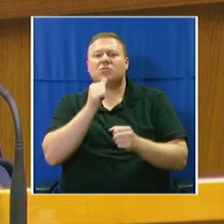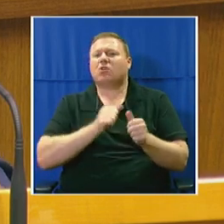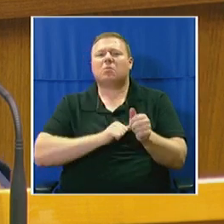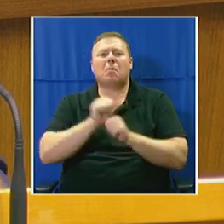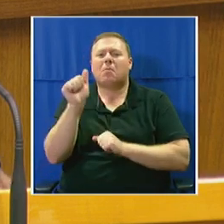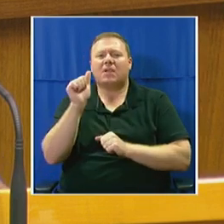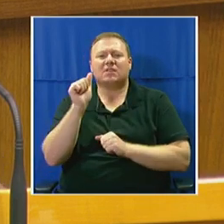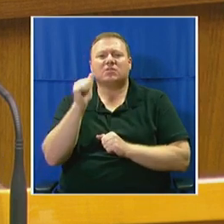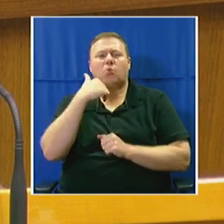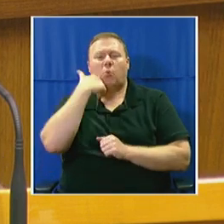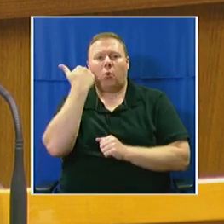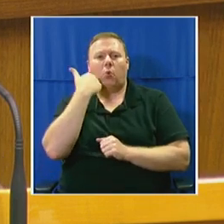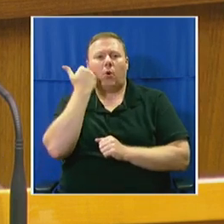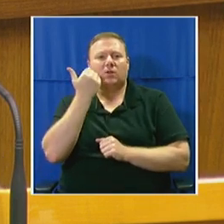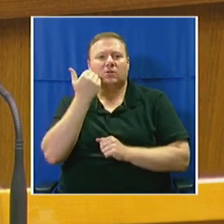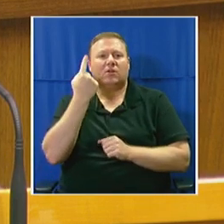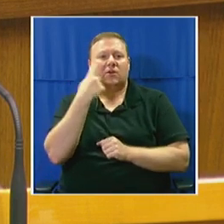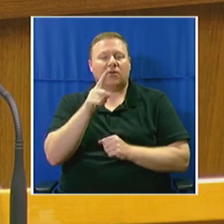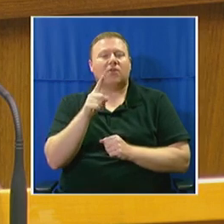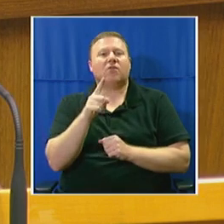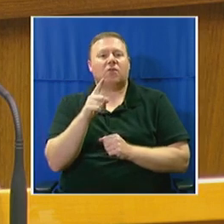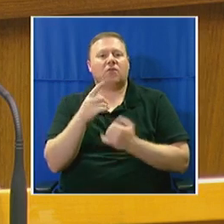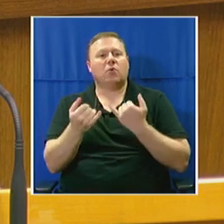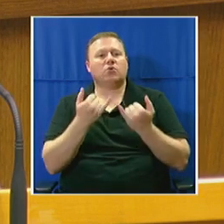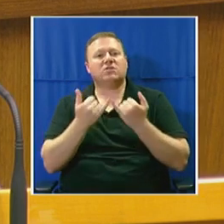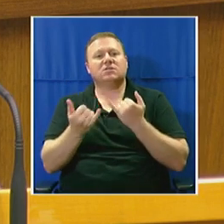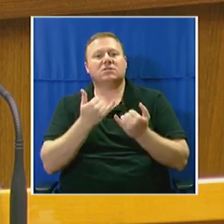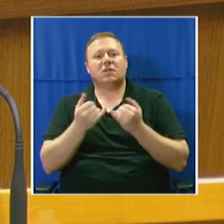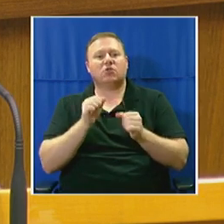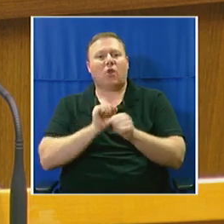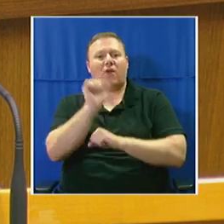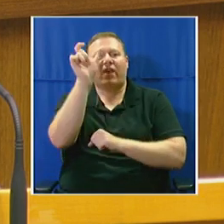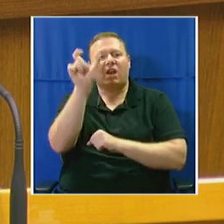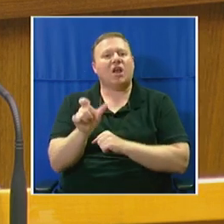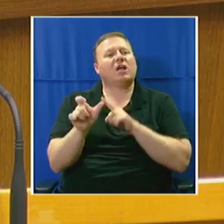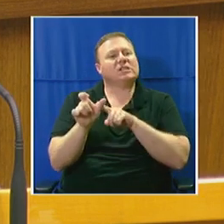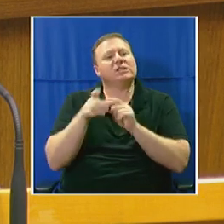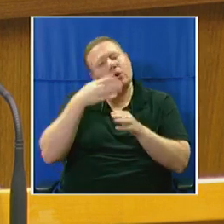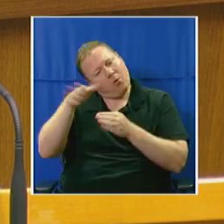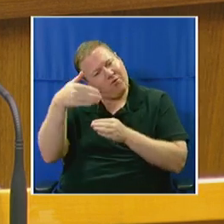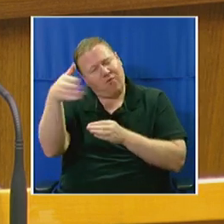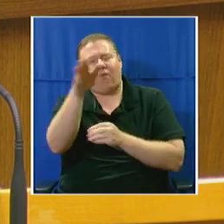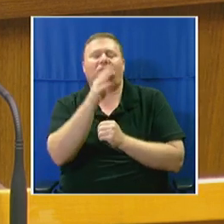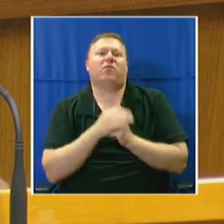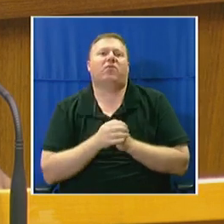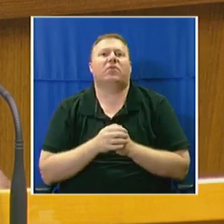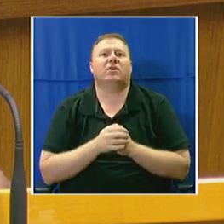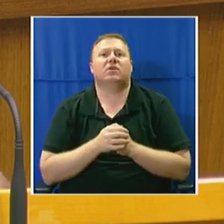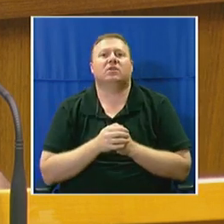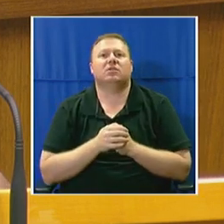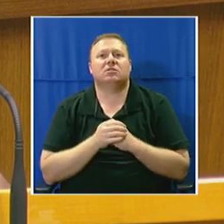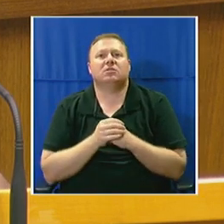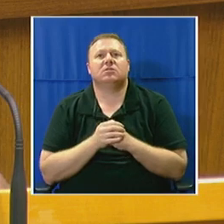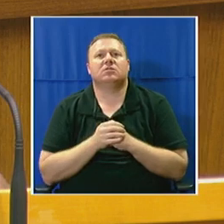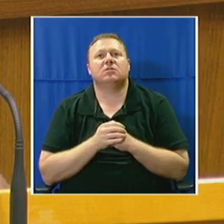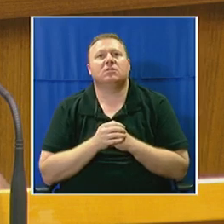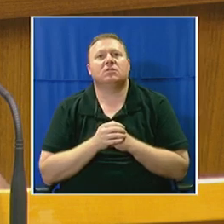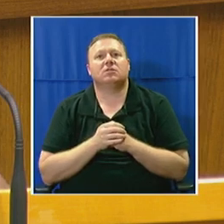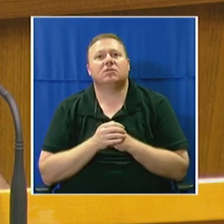to the content of this register this is a great concern indeed the risk of these over